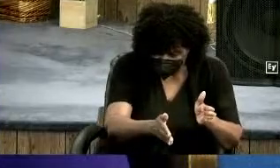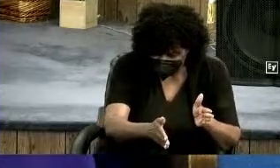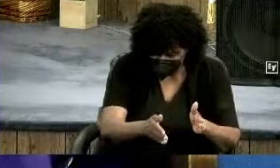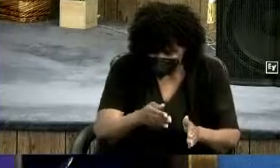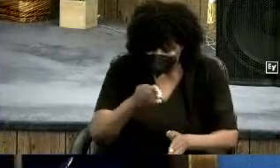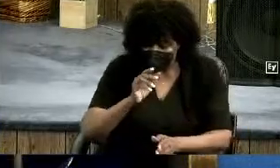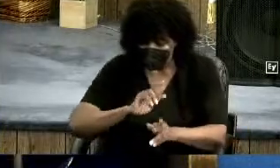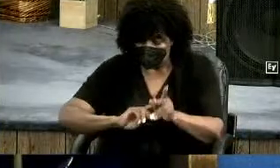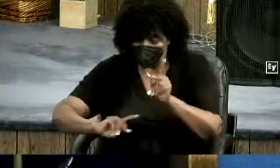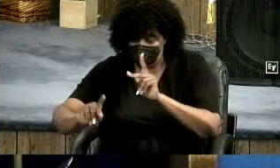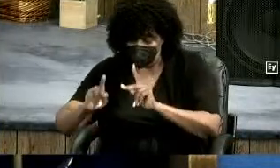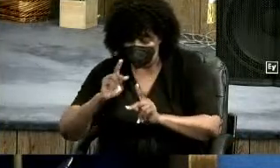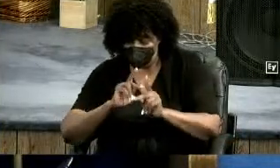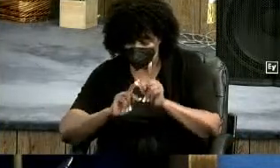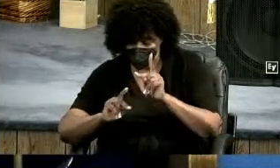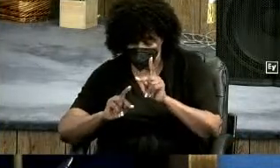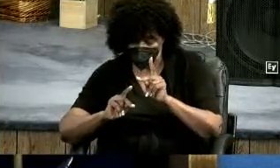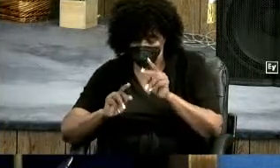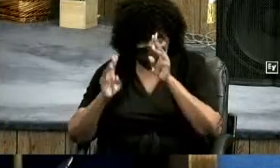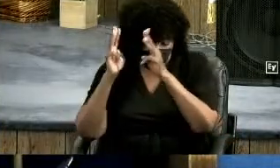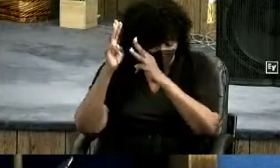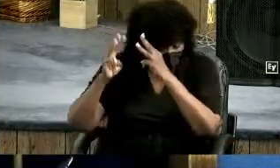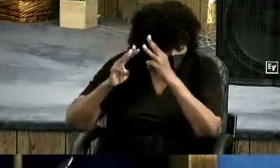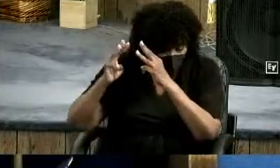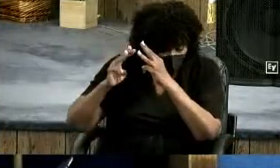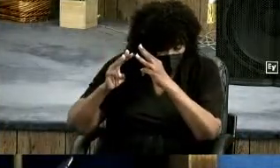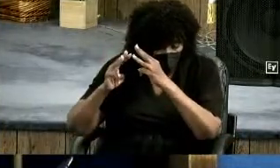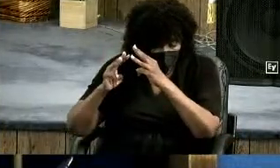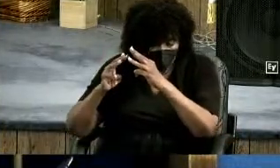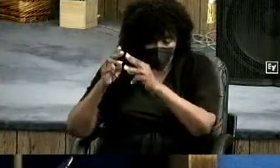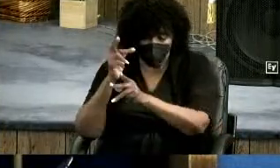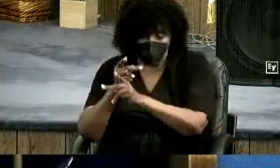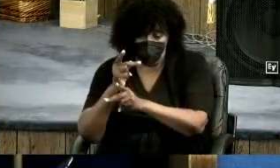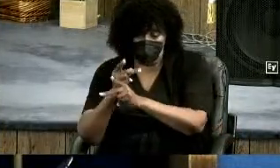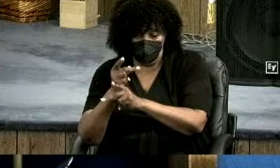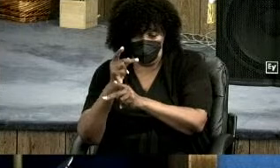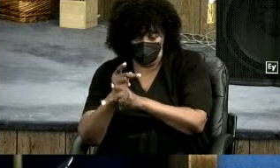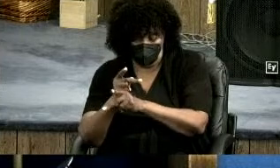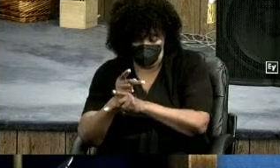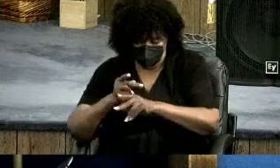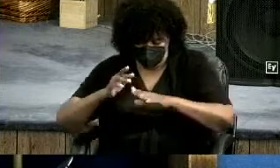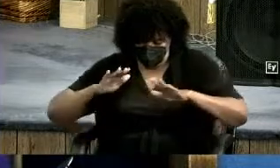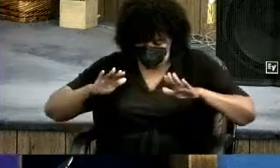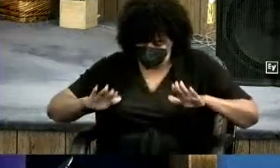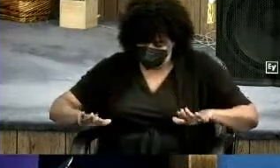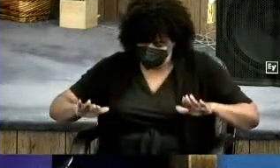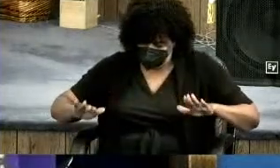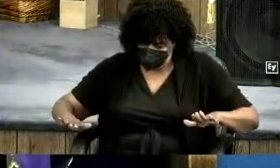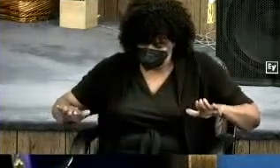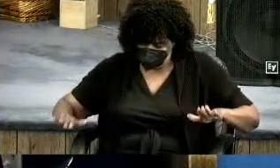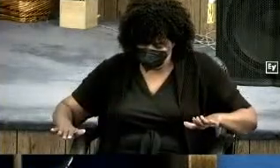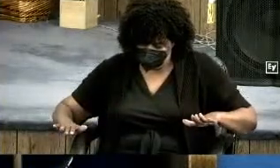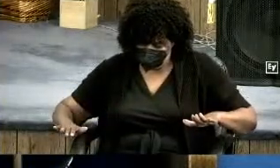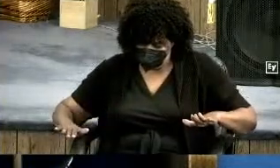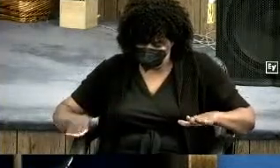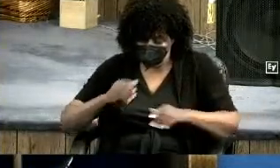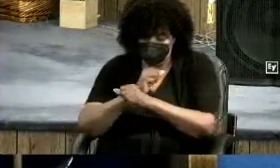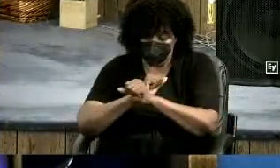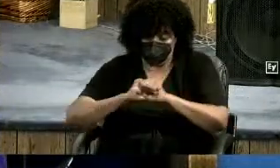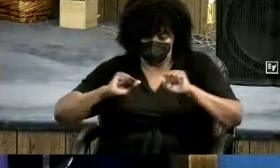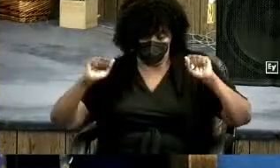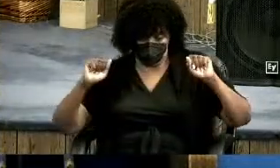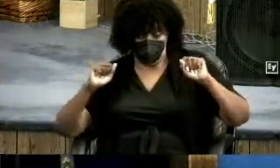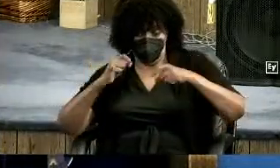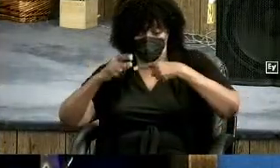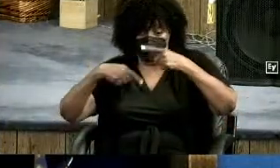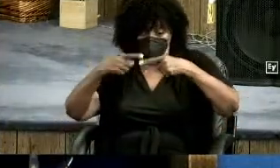Ex-cons are so concerned that they are standing out there to make sure the kids get on and off the bus safely and make sure they